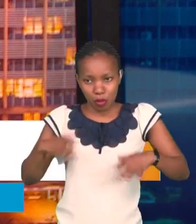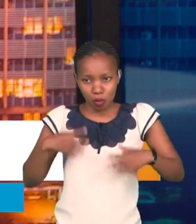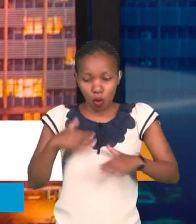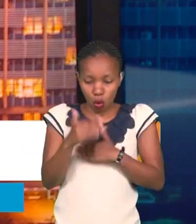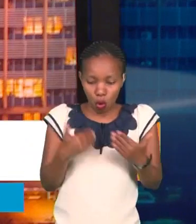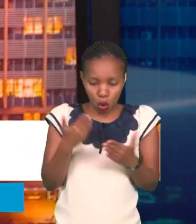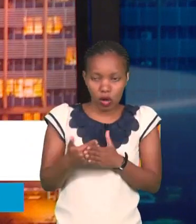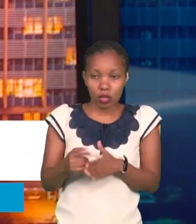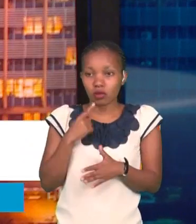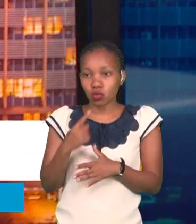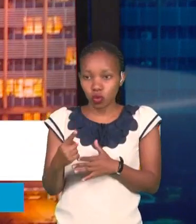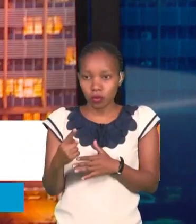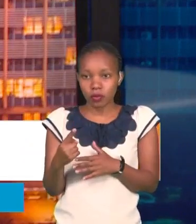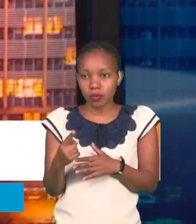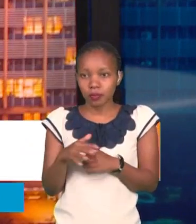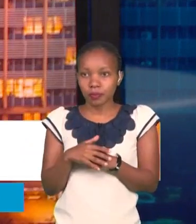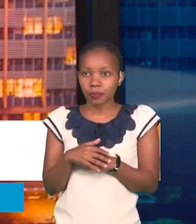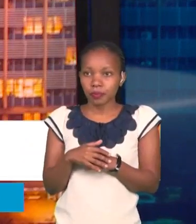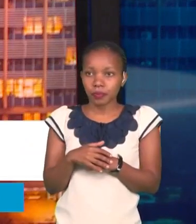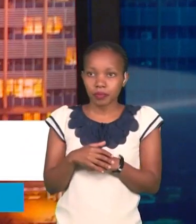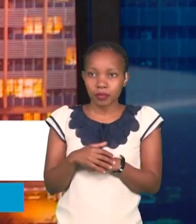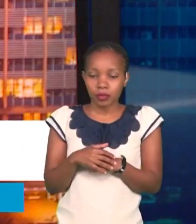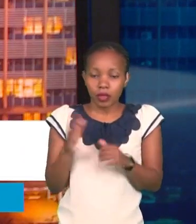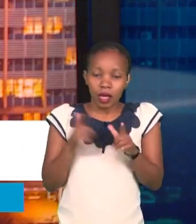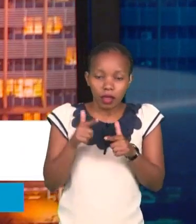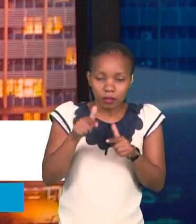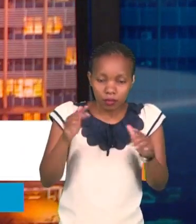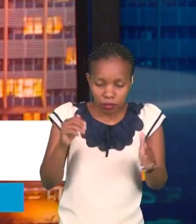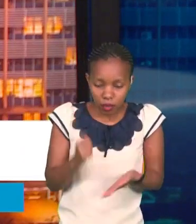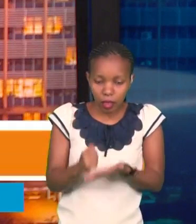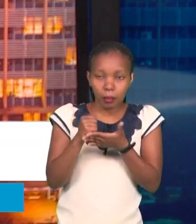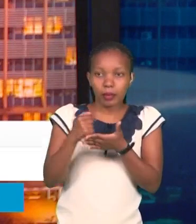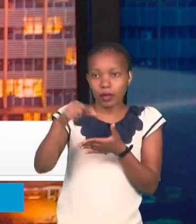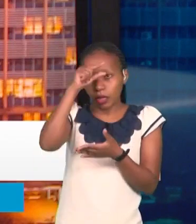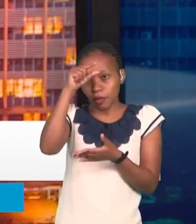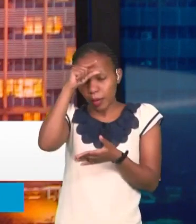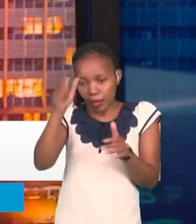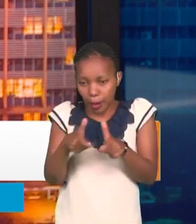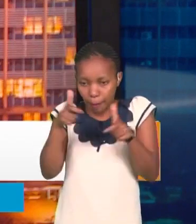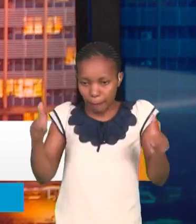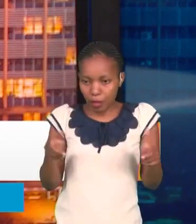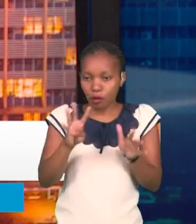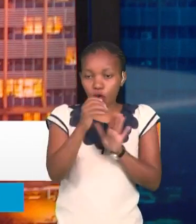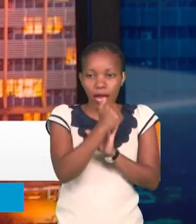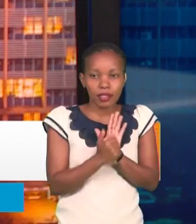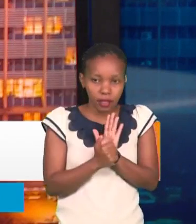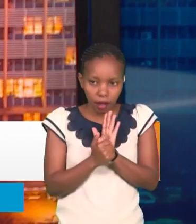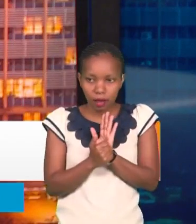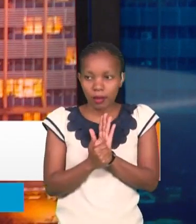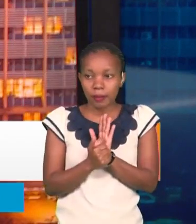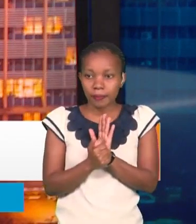so that, in a way, complements one of the government big four agenda. And